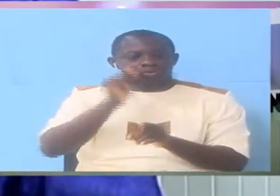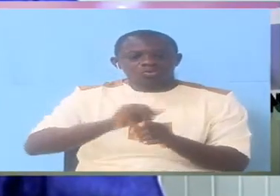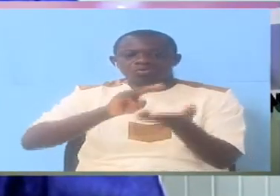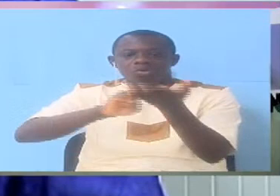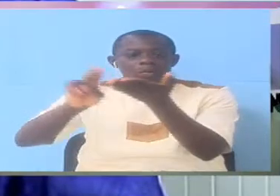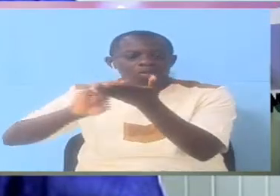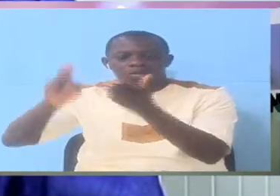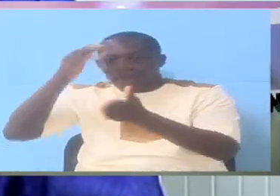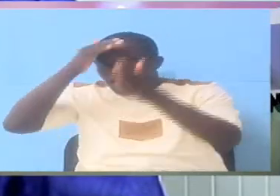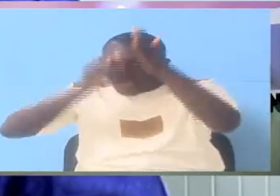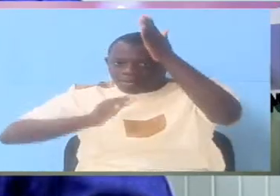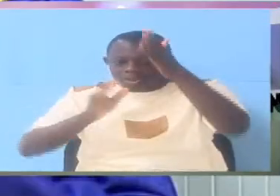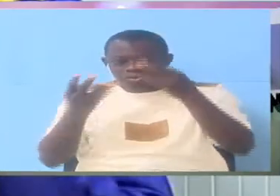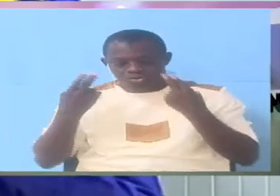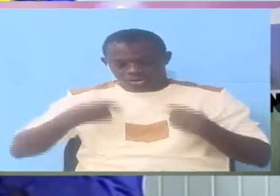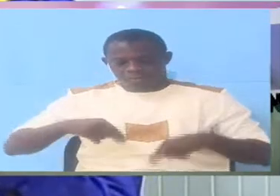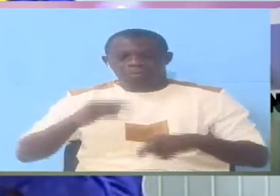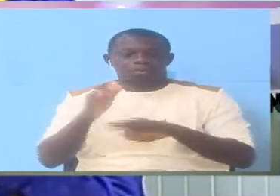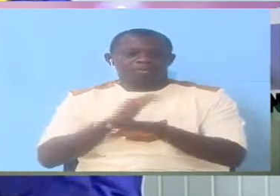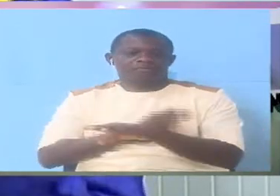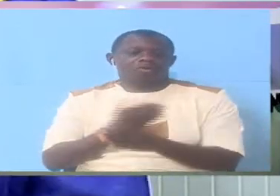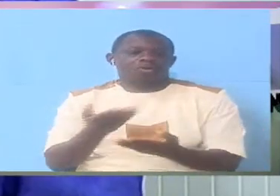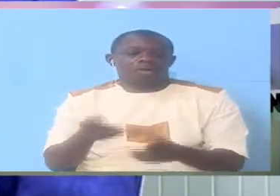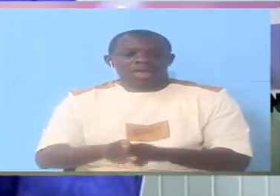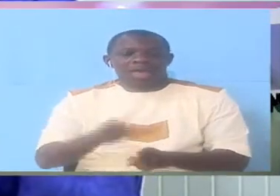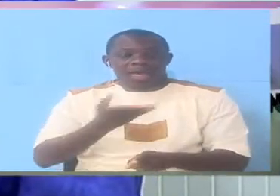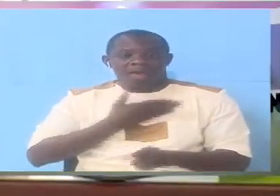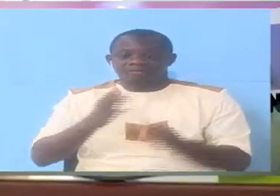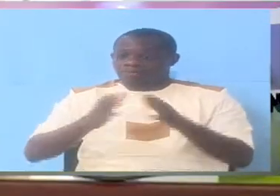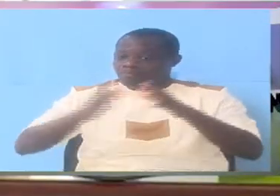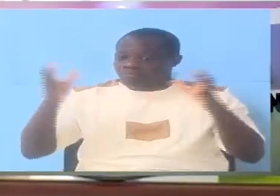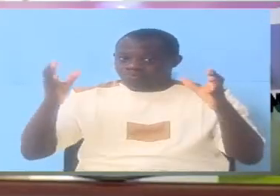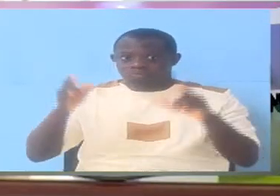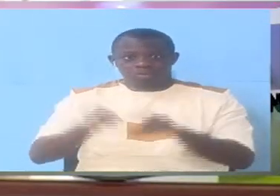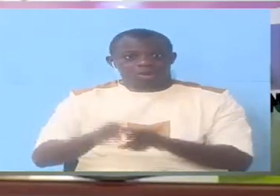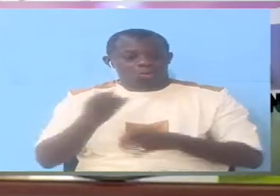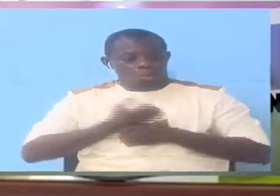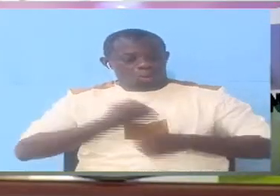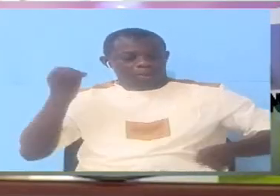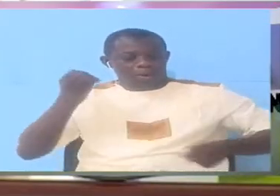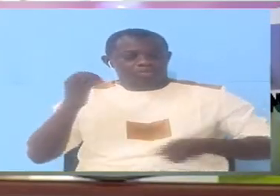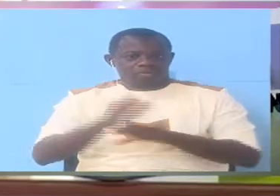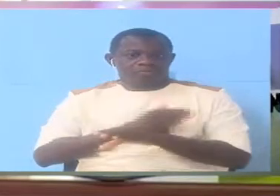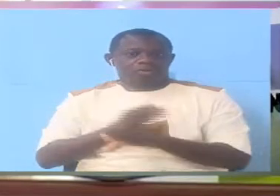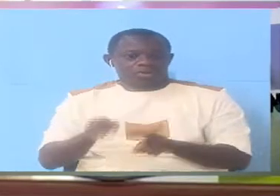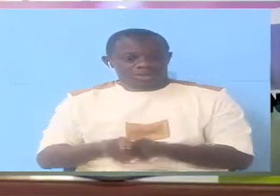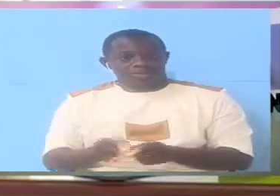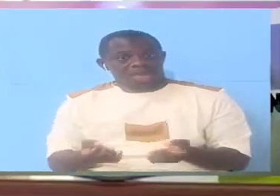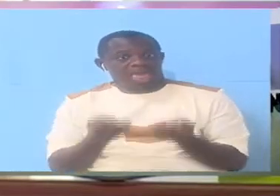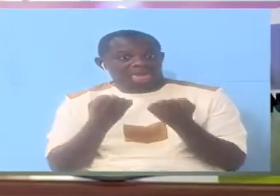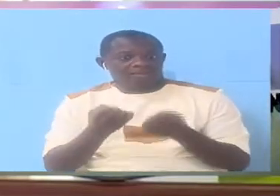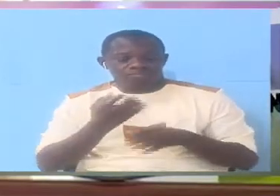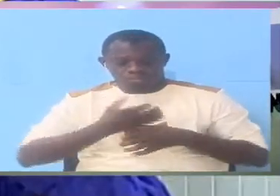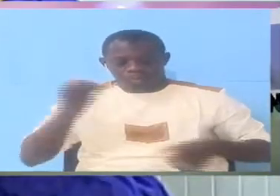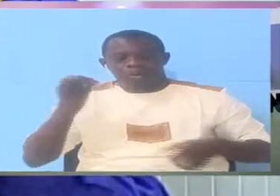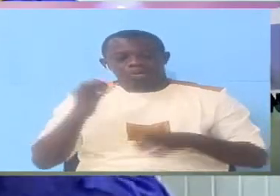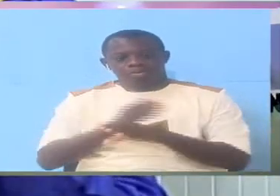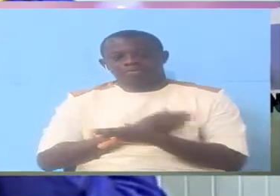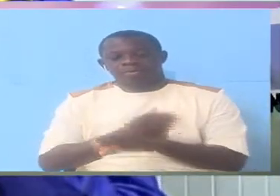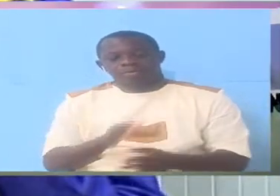normal military uniform. So carrying heavy weapons. Carrying heavy weapons.